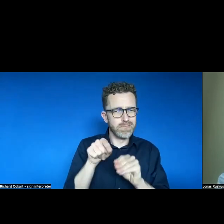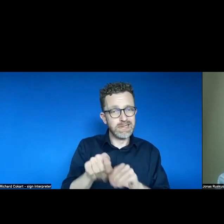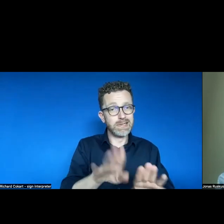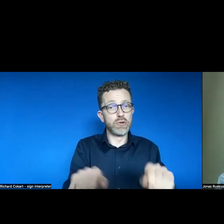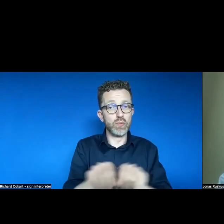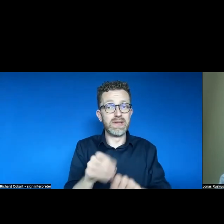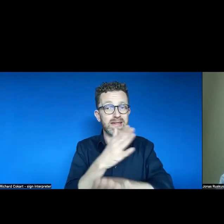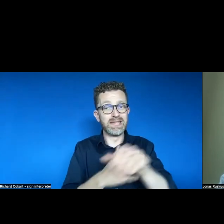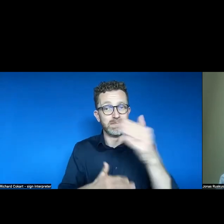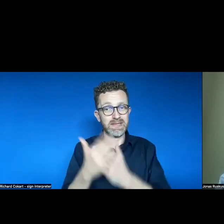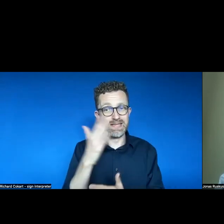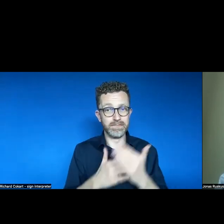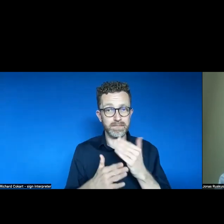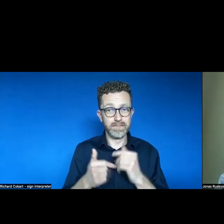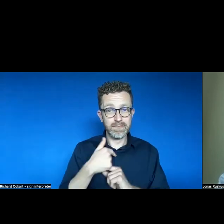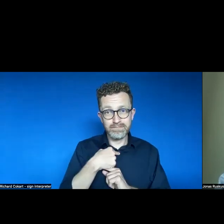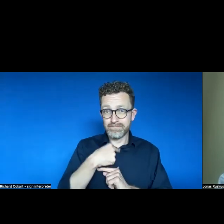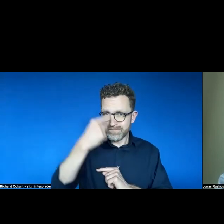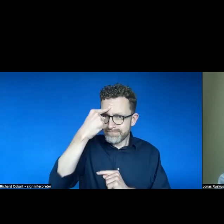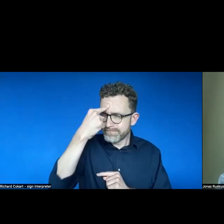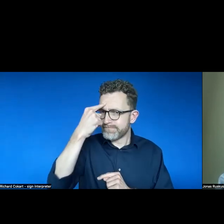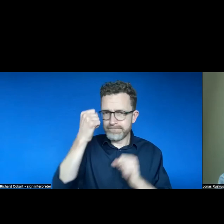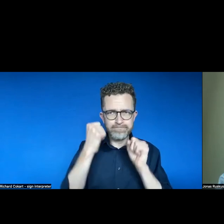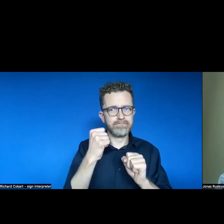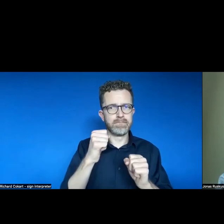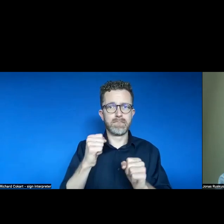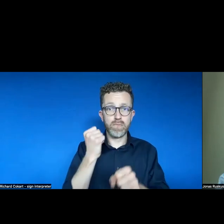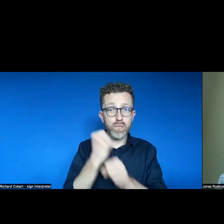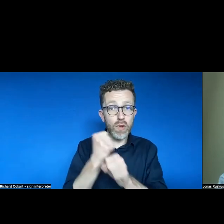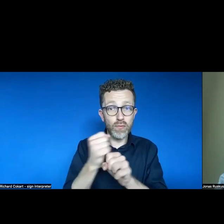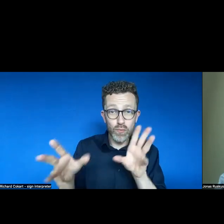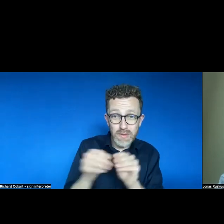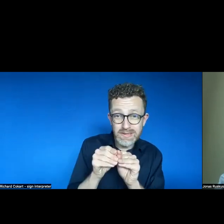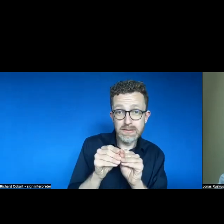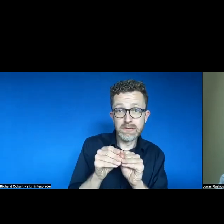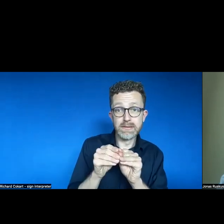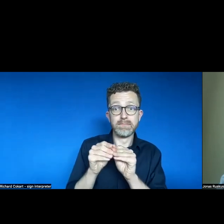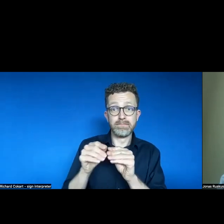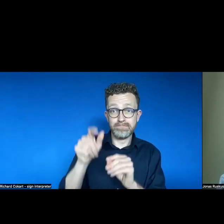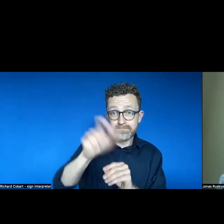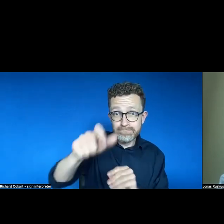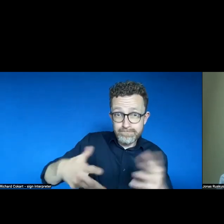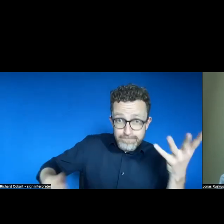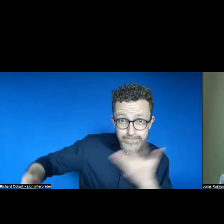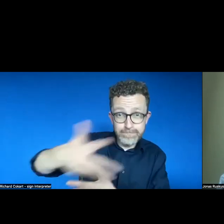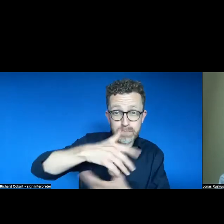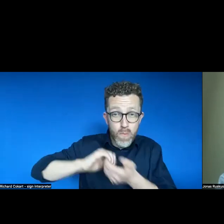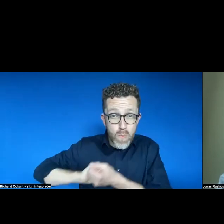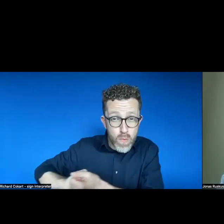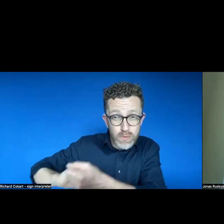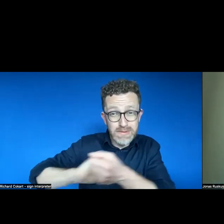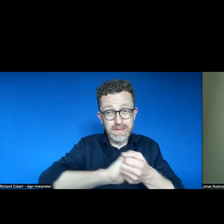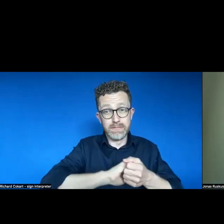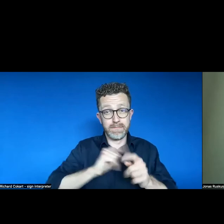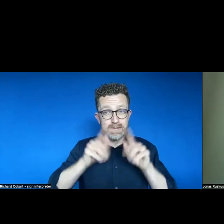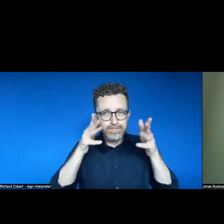human rights standards and standards of the rights of children with disabilities, we can make rights of children with disabilities a reality.